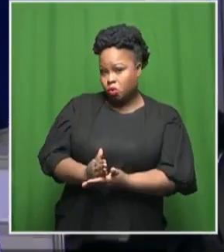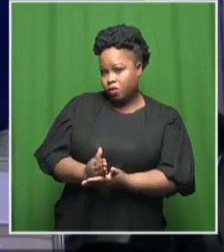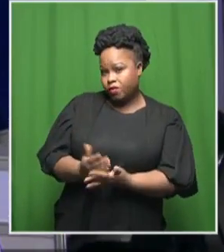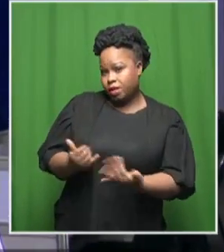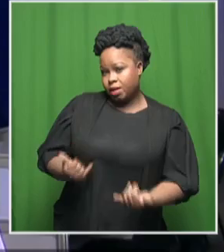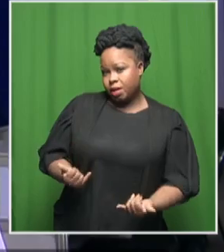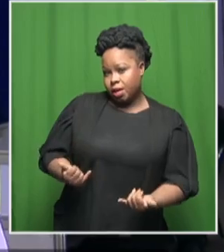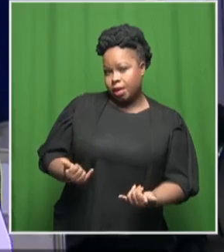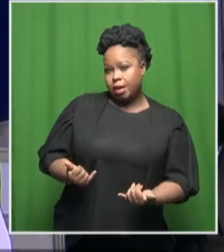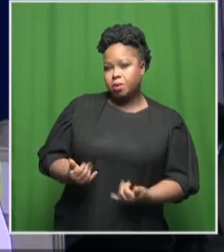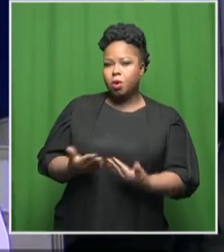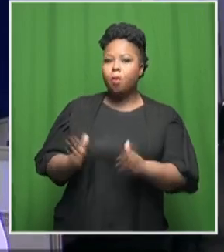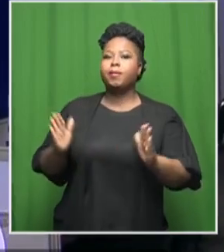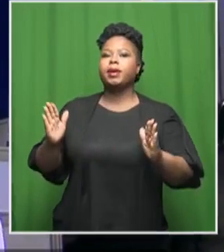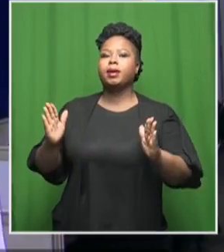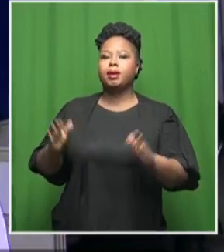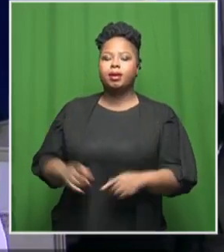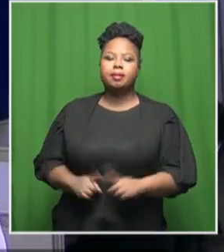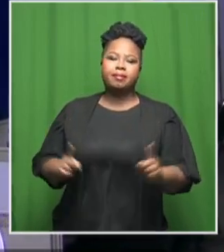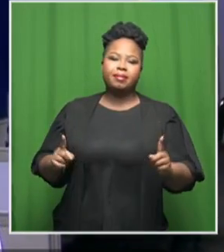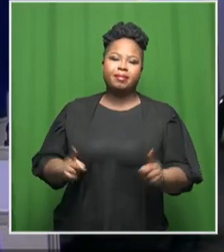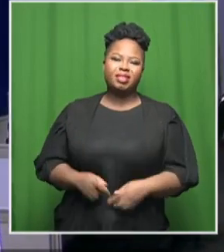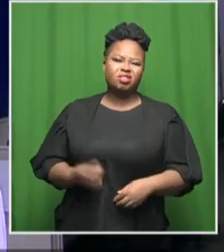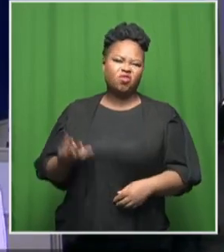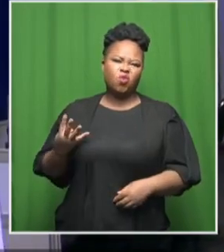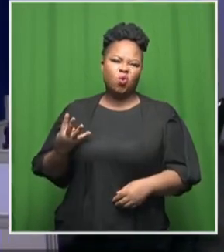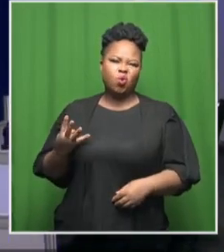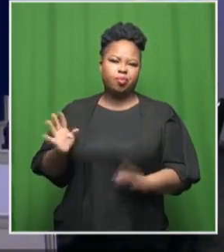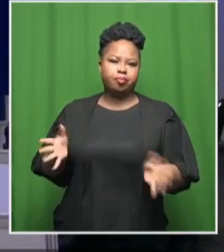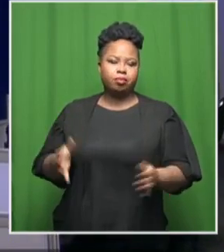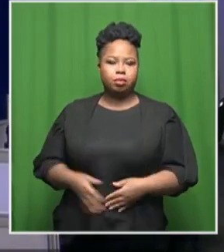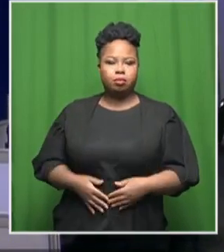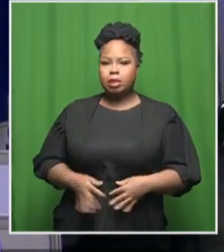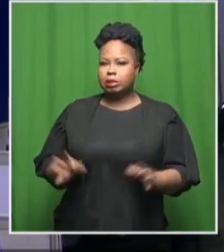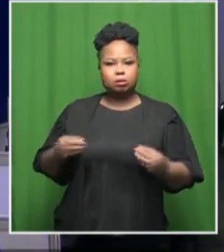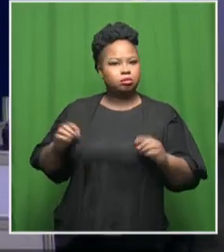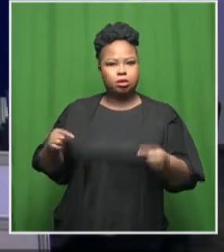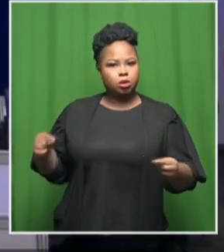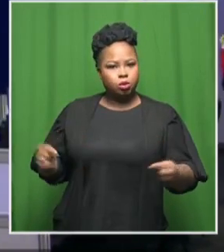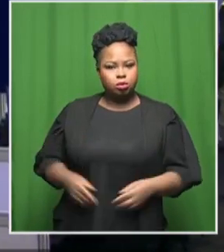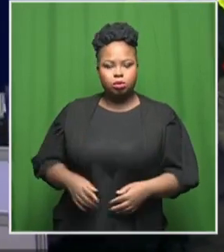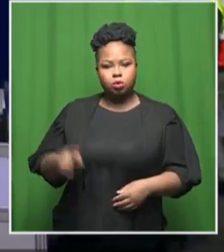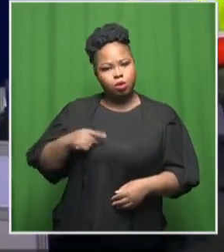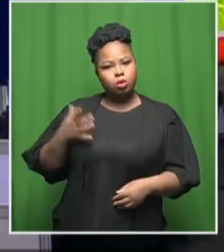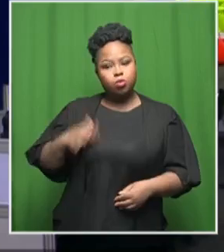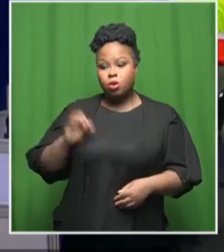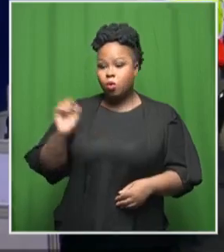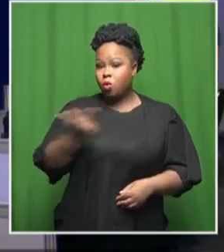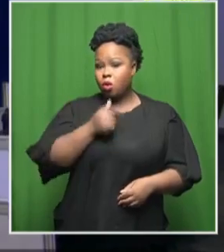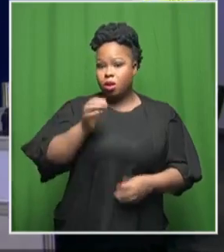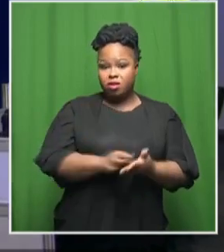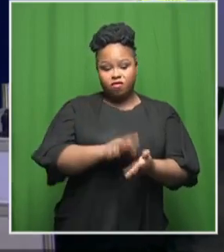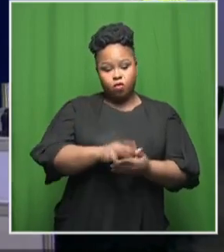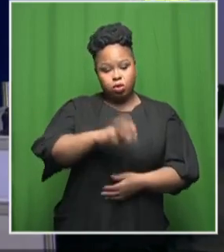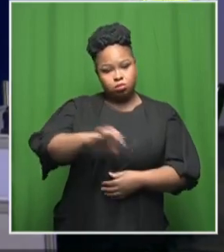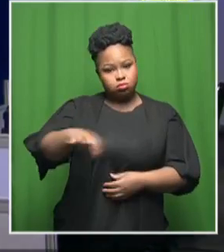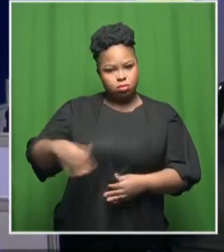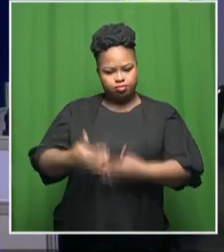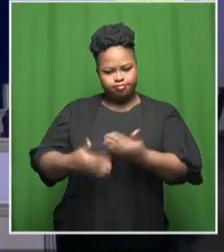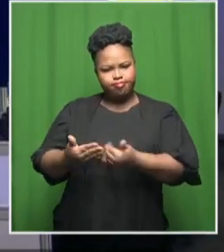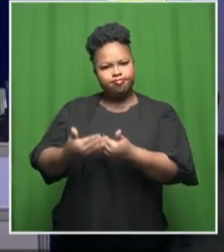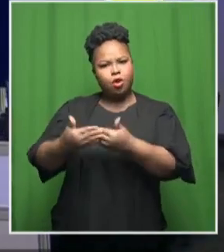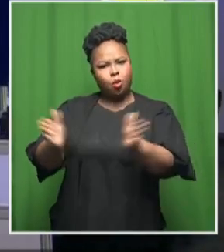they subsequently opened, but the number was as low as 4. Obviously, this is not acceptable. Ideally, you want all of your voting stations